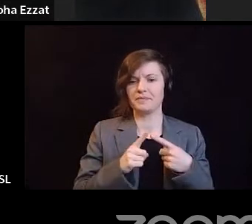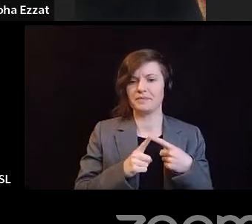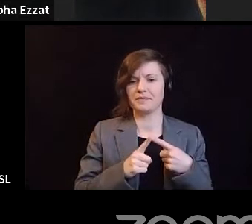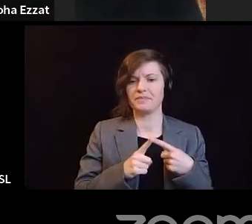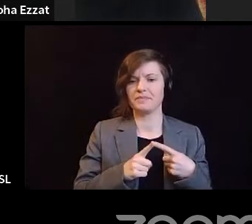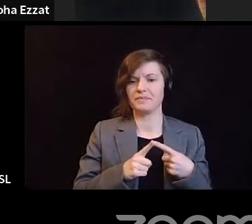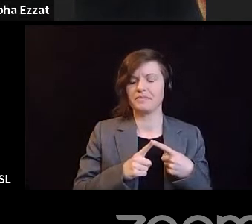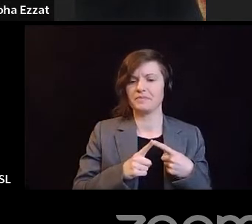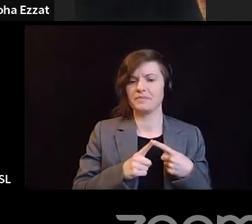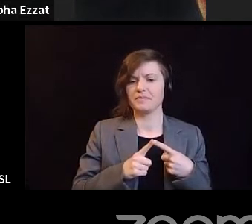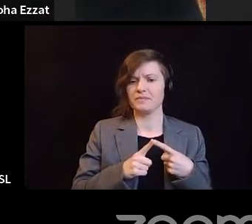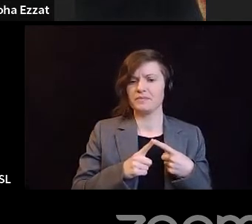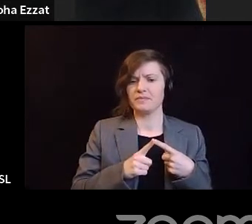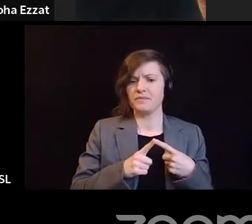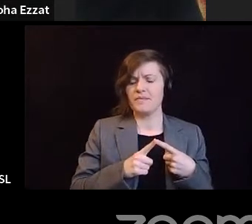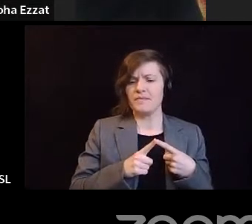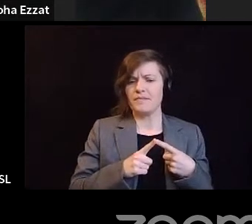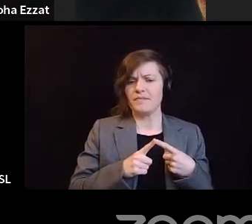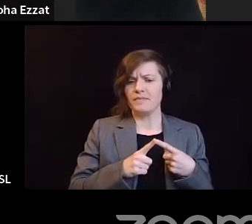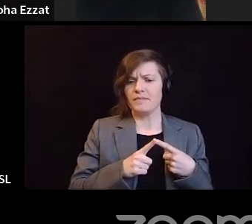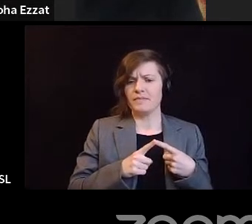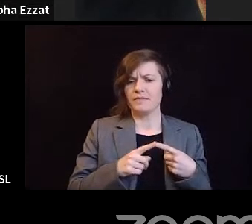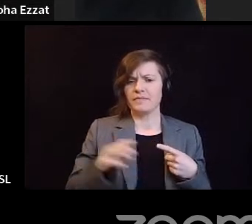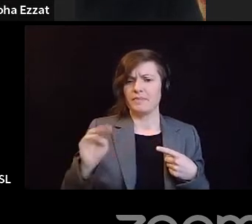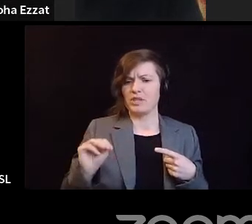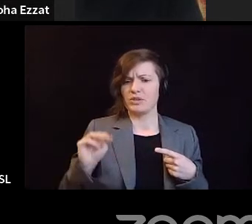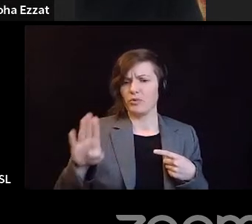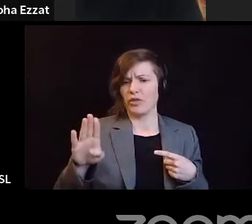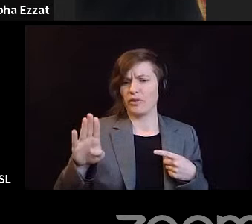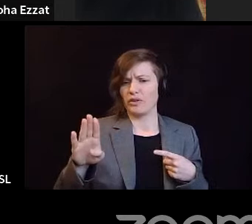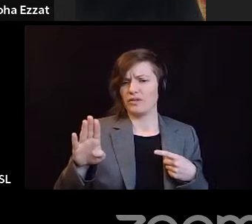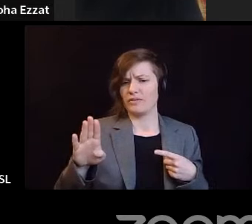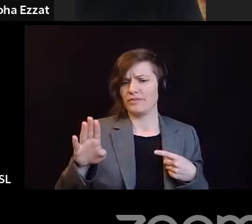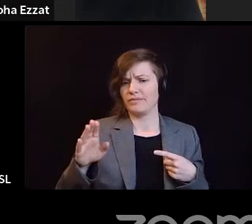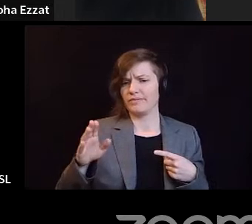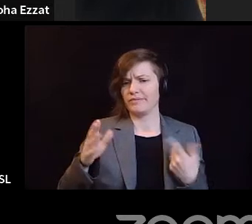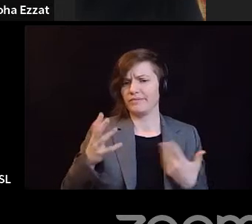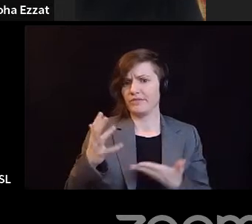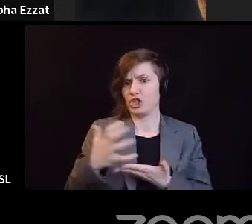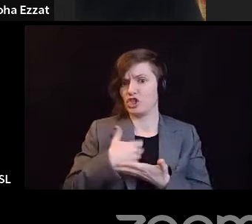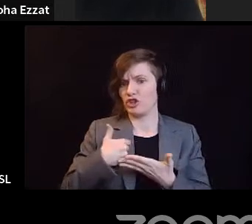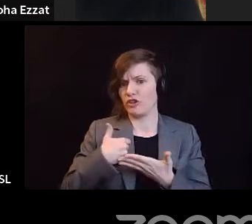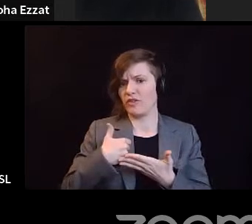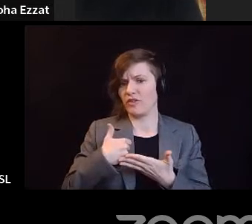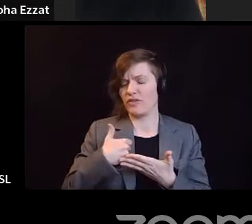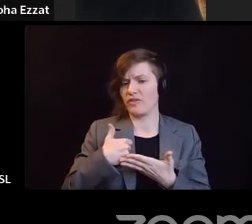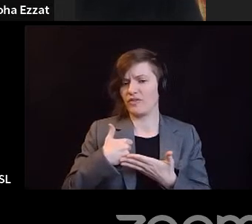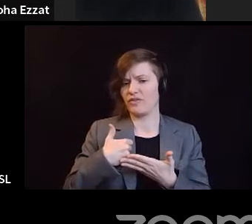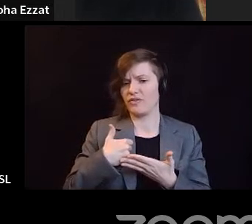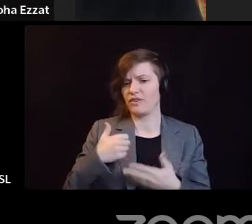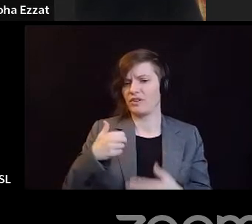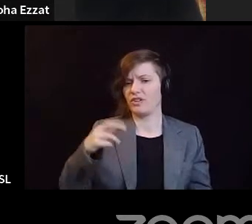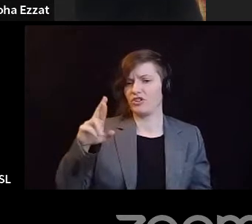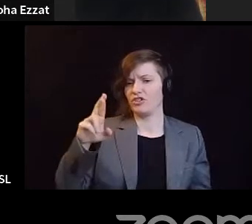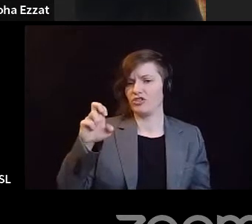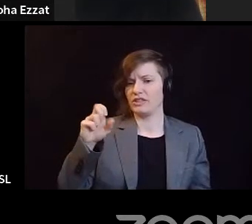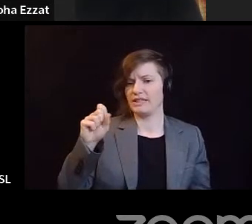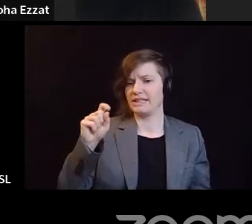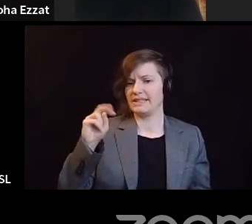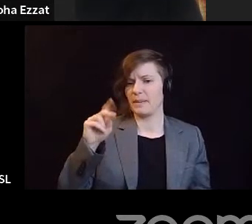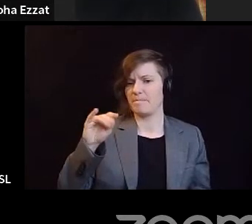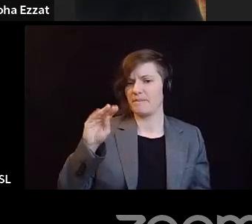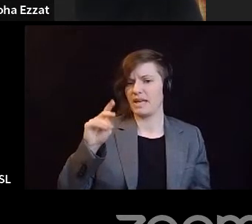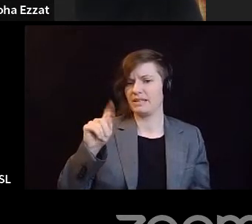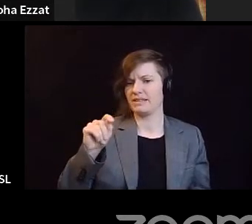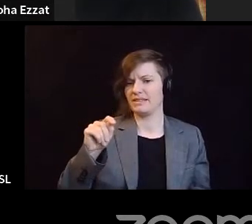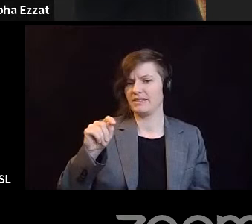extent deserve the resentment or exclusion of, like, you know, Egyptian